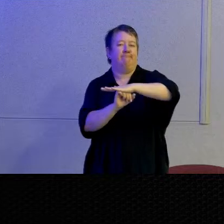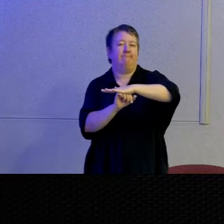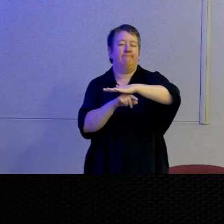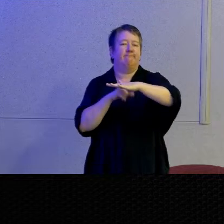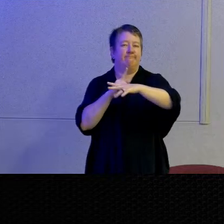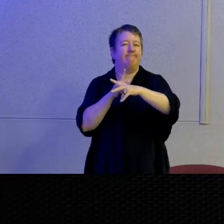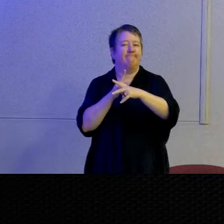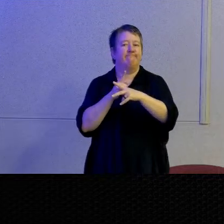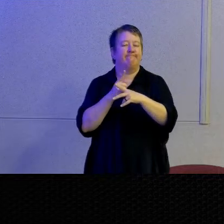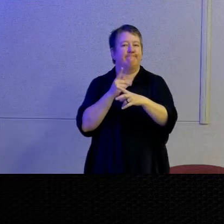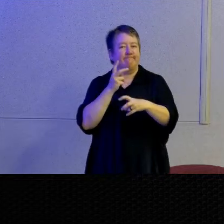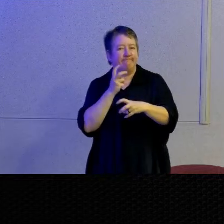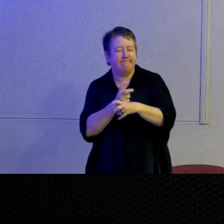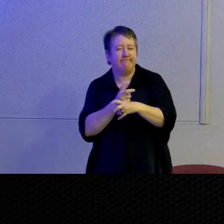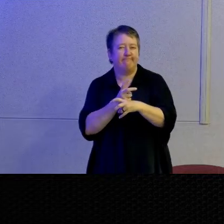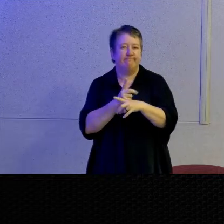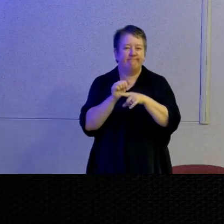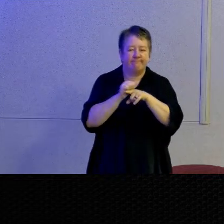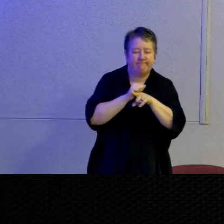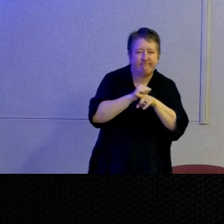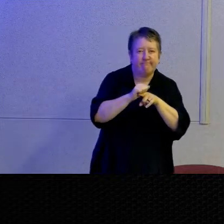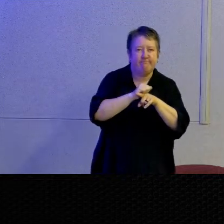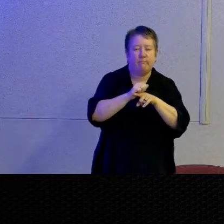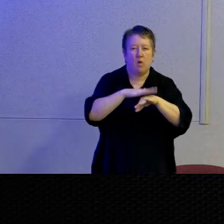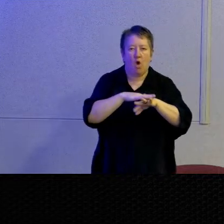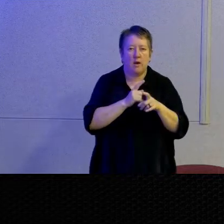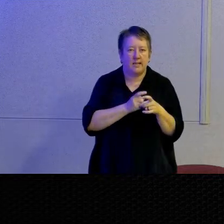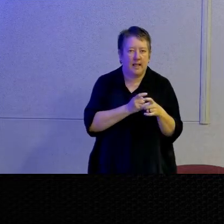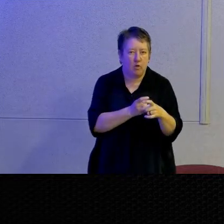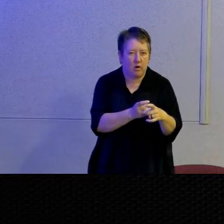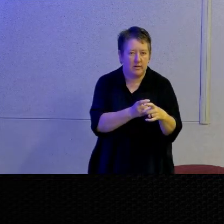stuff in the experiments and on the accelerators. And of course, we're